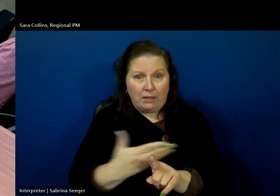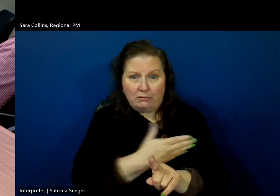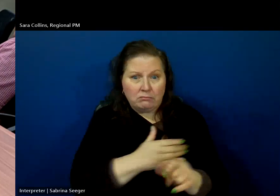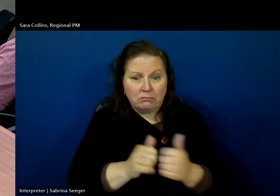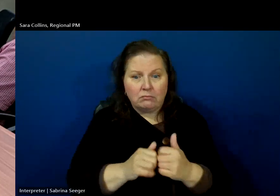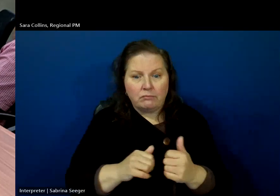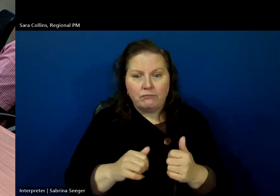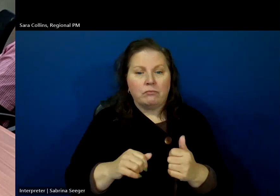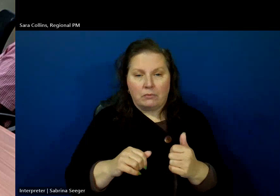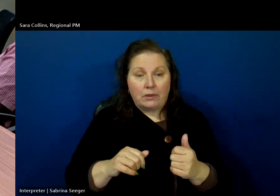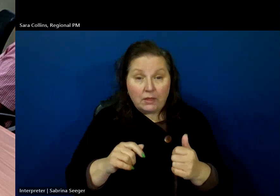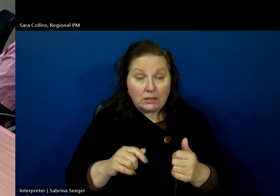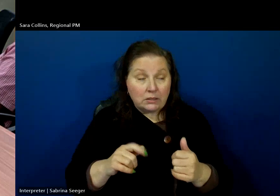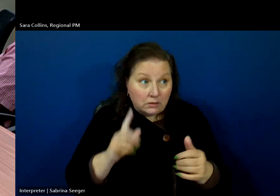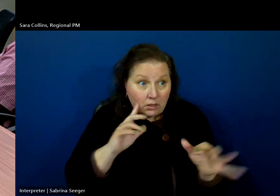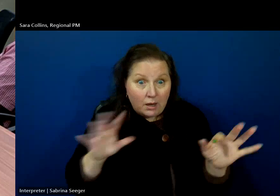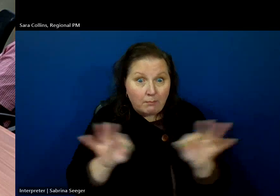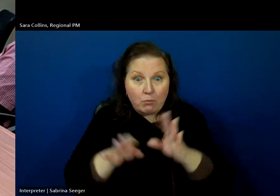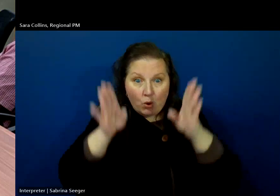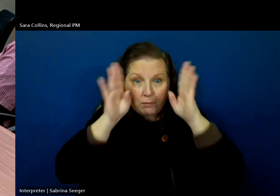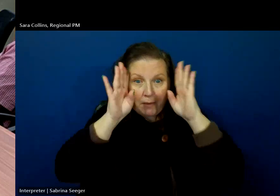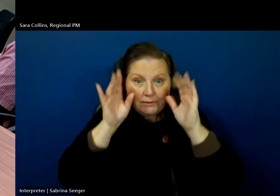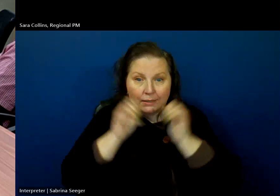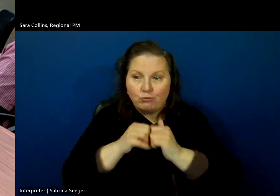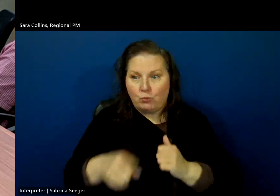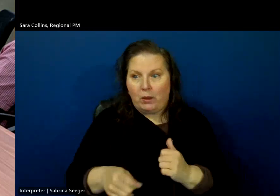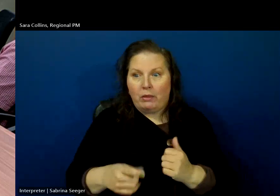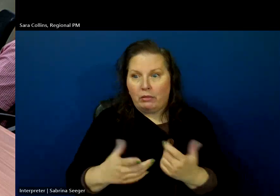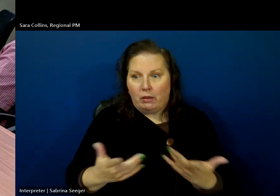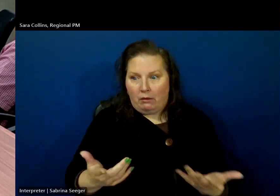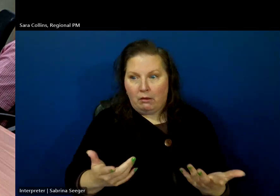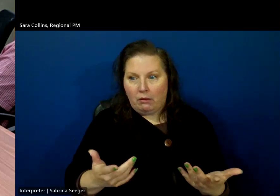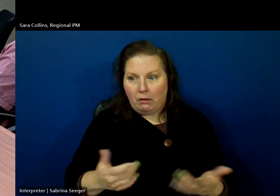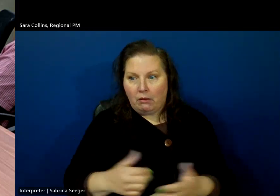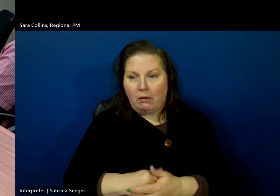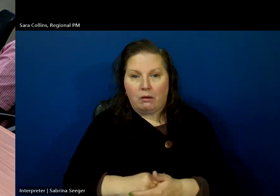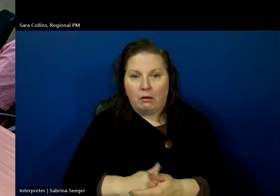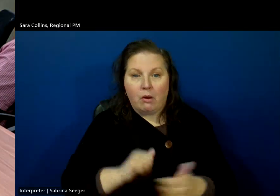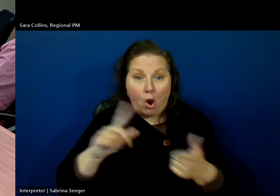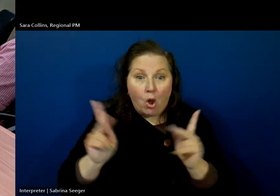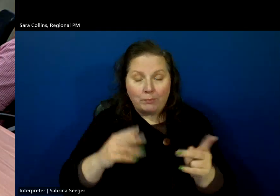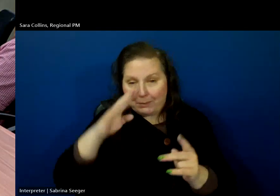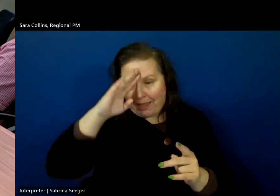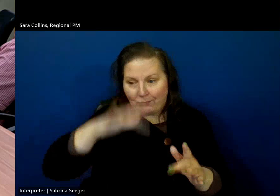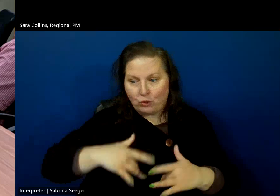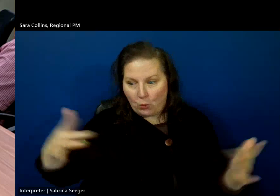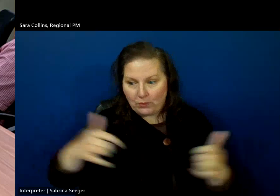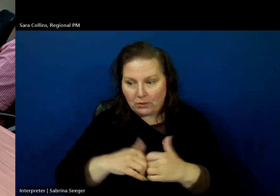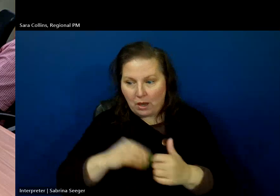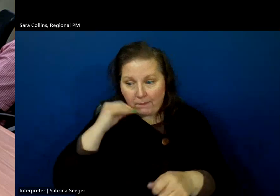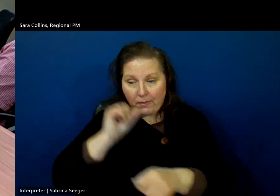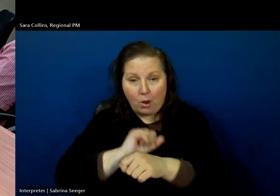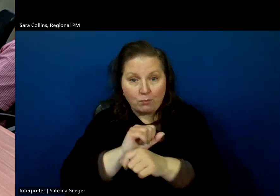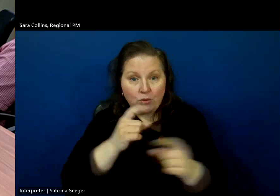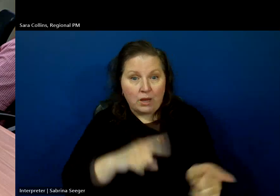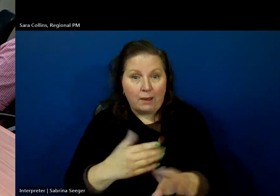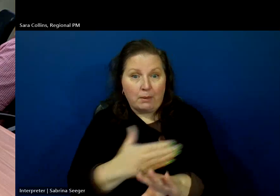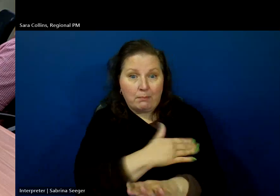big undertaking we're taking on, and we need to, get everybody up to speed. Here's some homework you can do ahead of